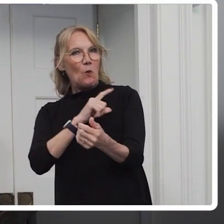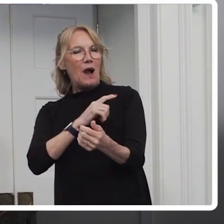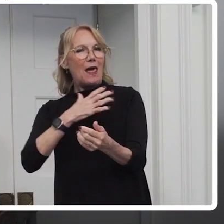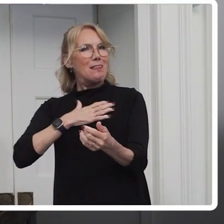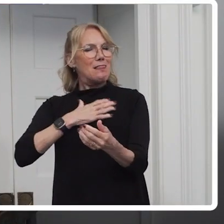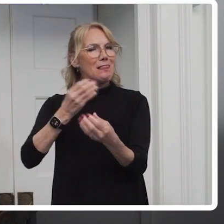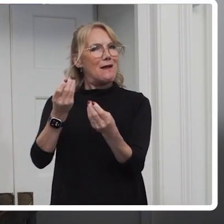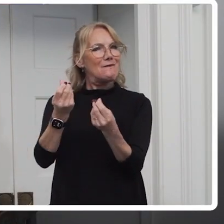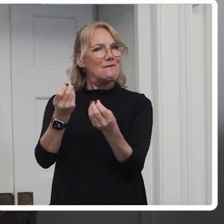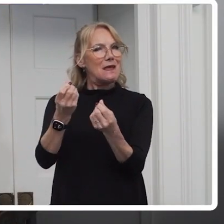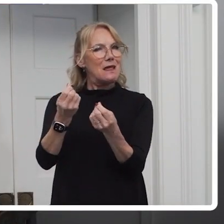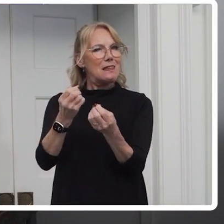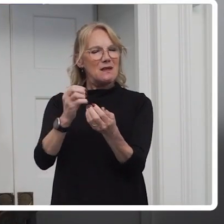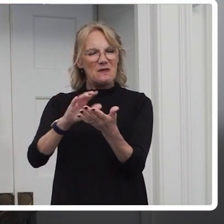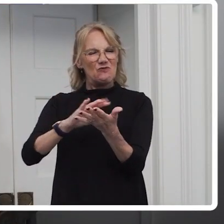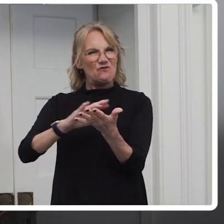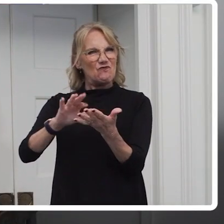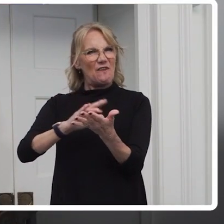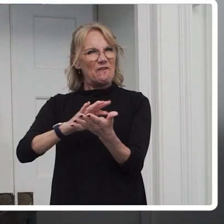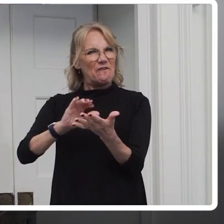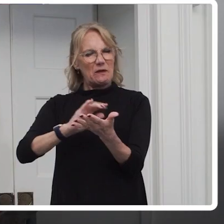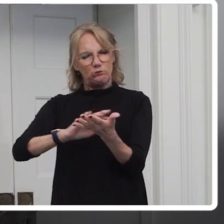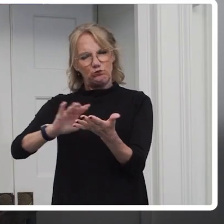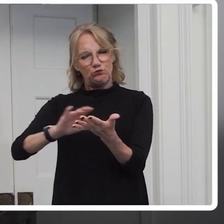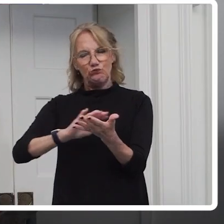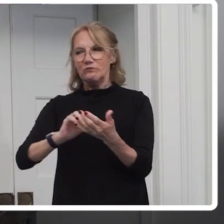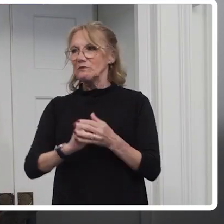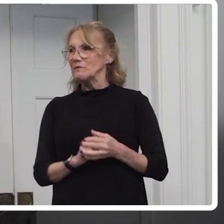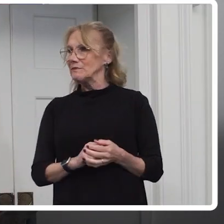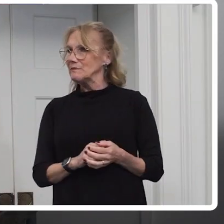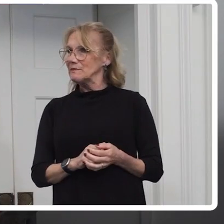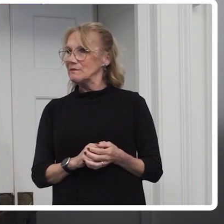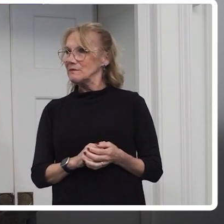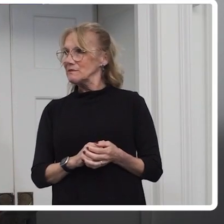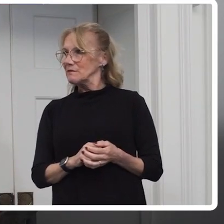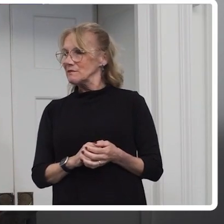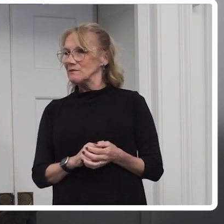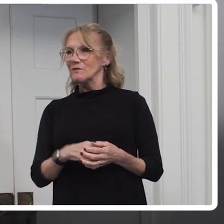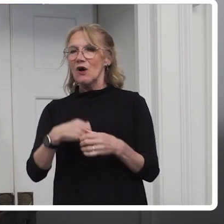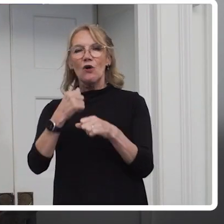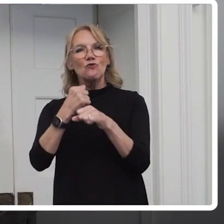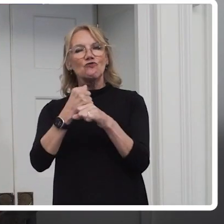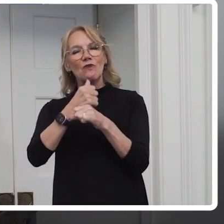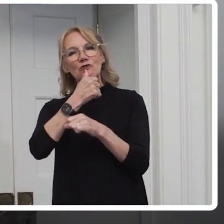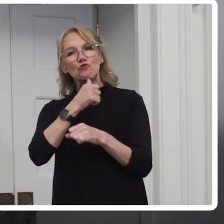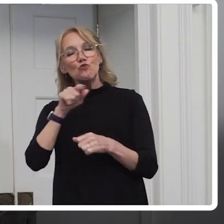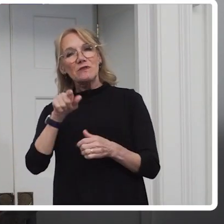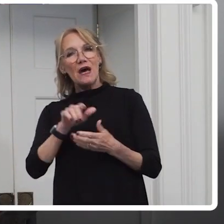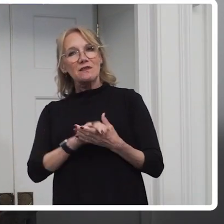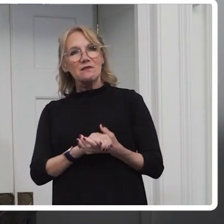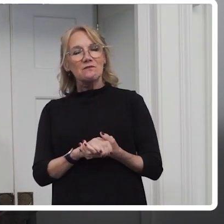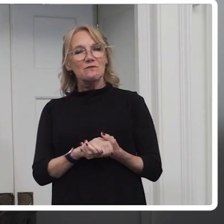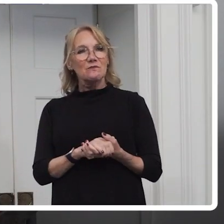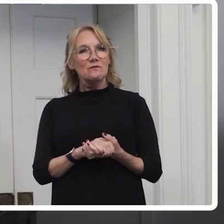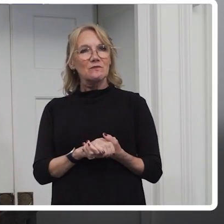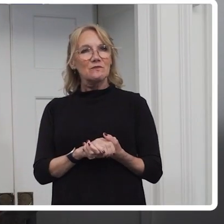you feel the canvas between your fingers, it's slightly rough. It's got a bit of a bobbly texture. And Grace uses that, and it